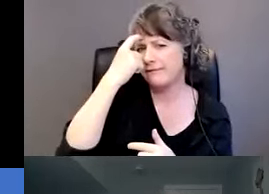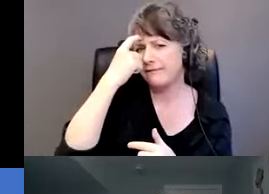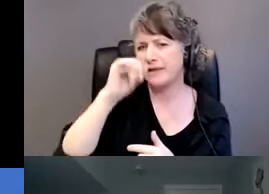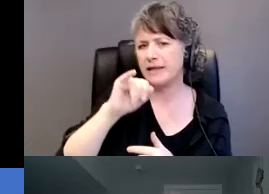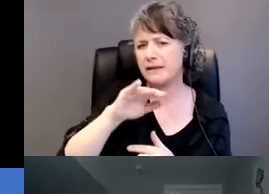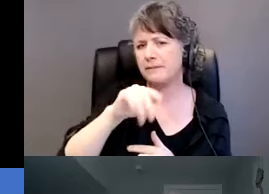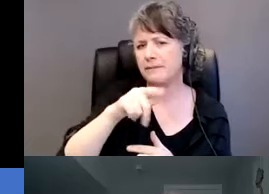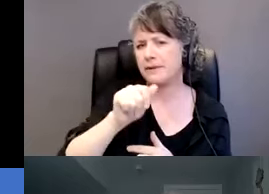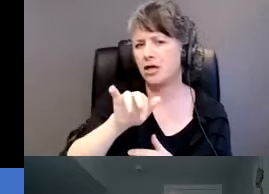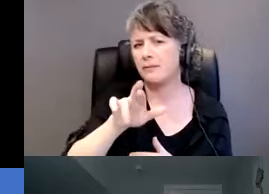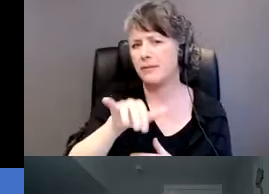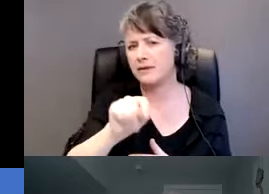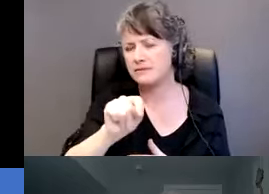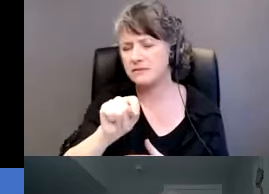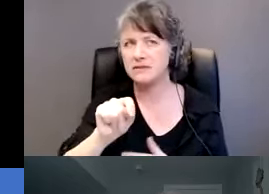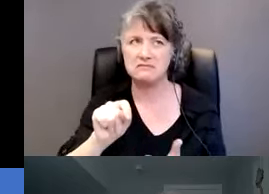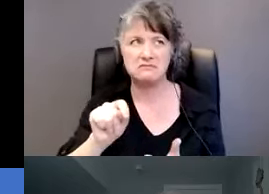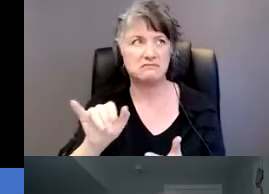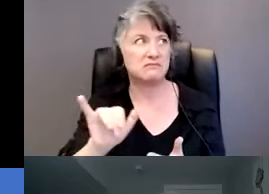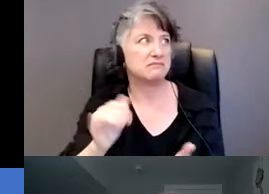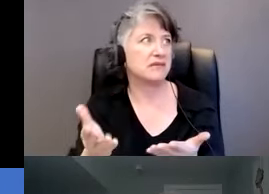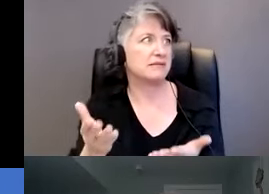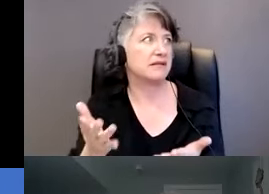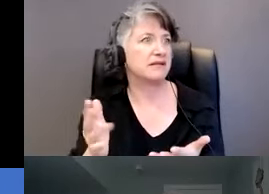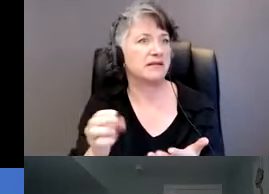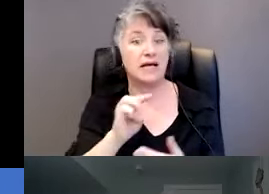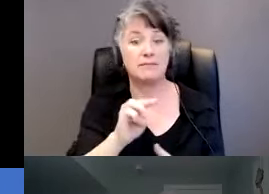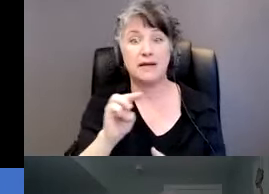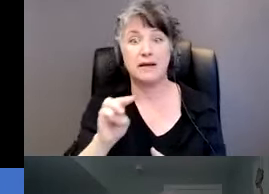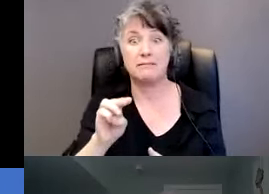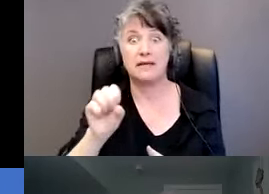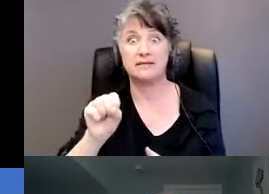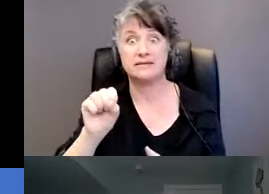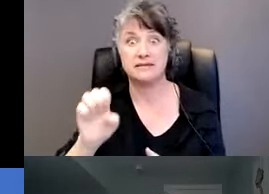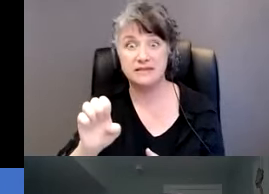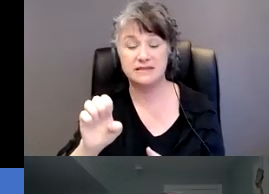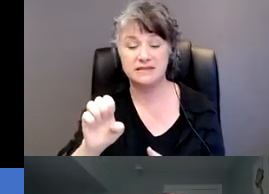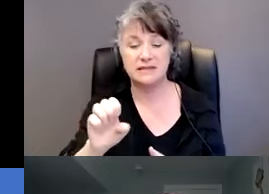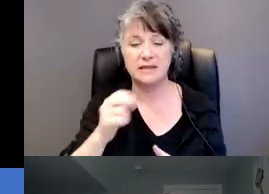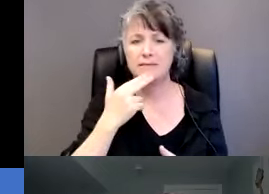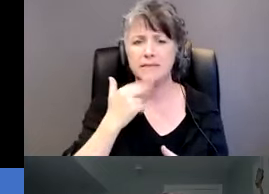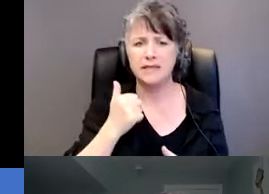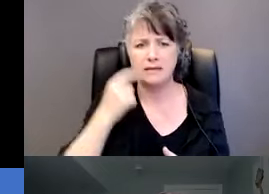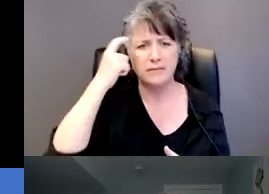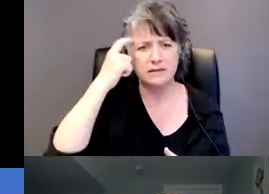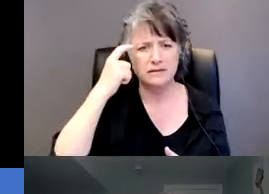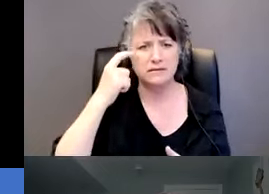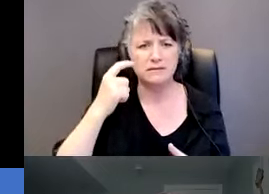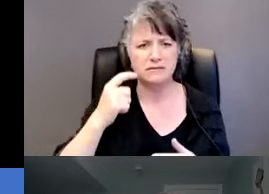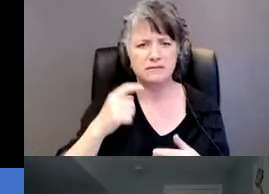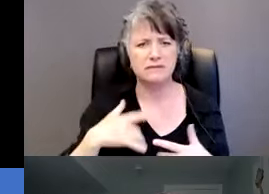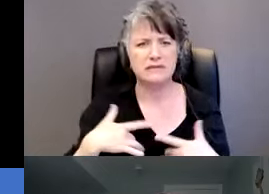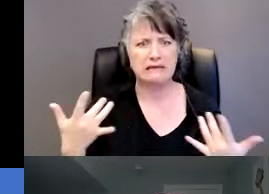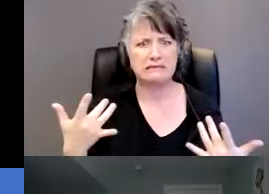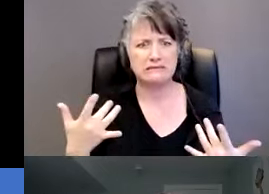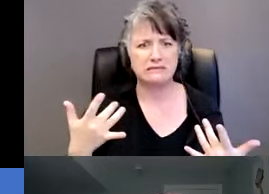for, somebody might do well, for example, on the MMSE, the mini mental state examination. They might score in that normal